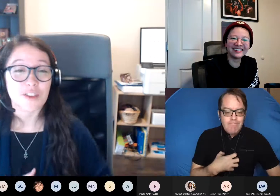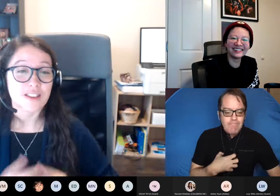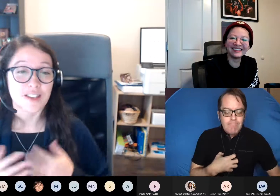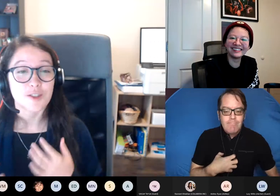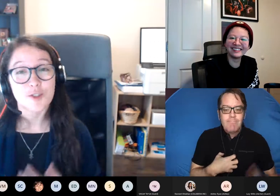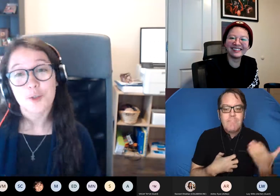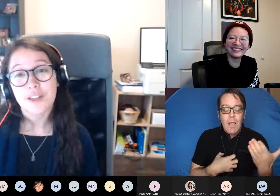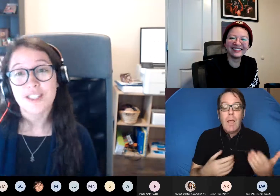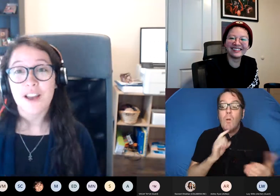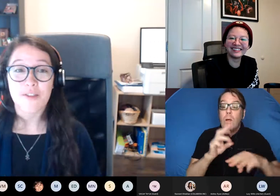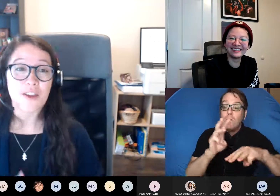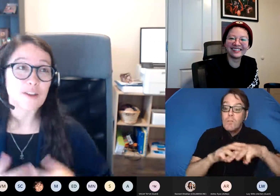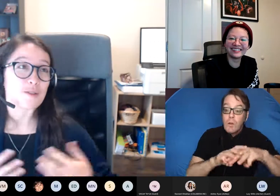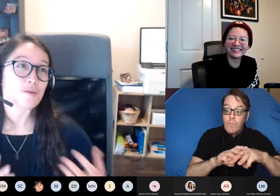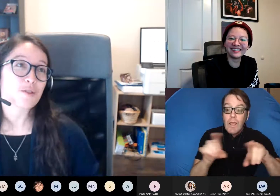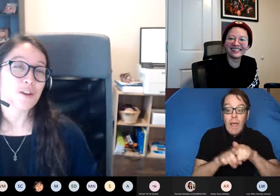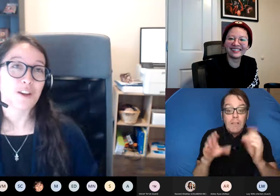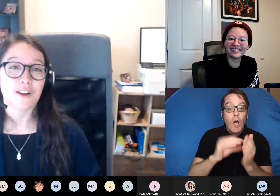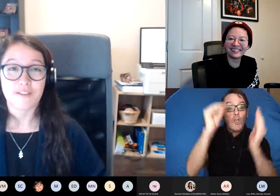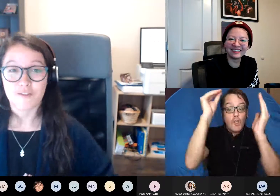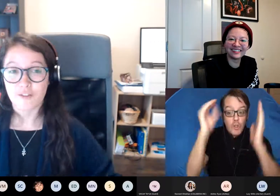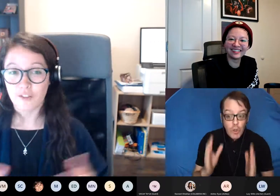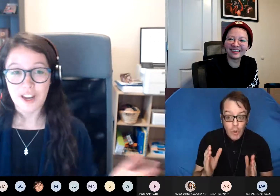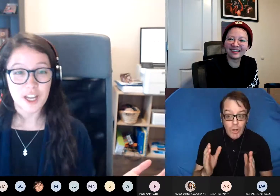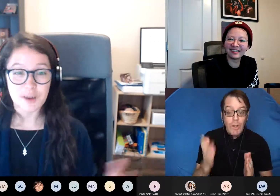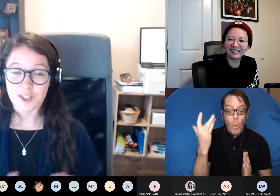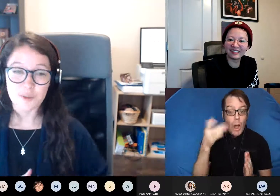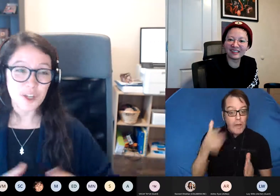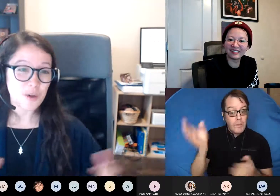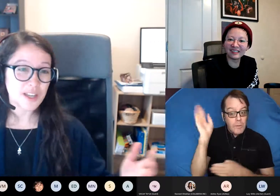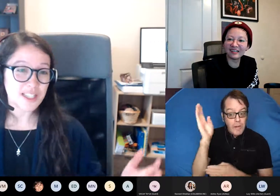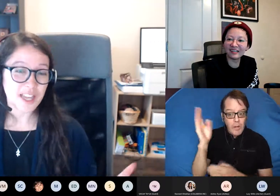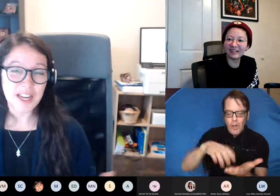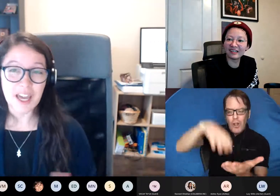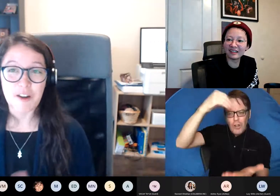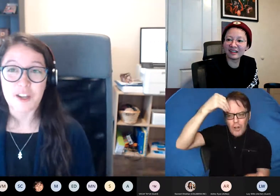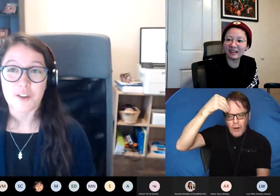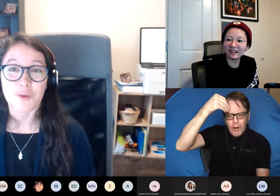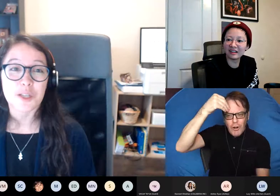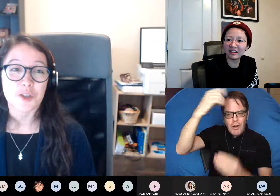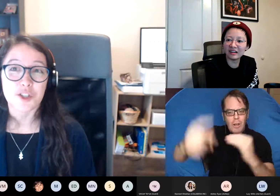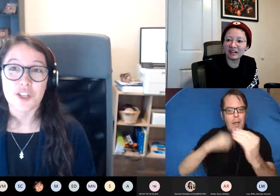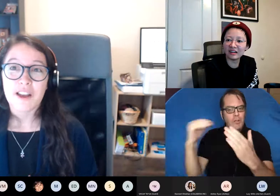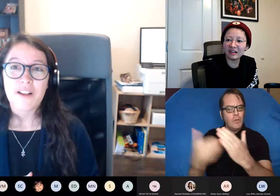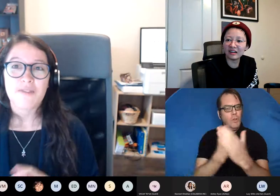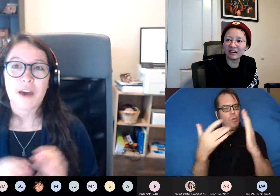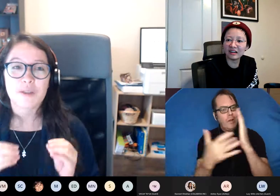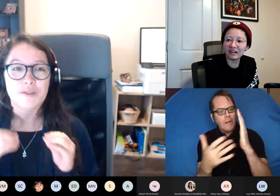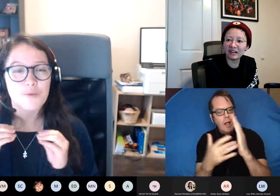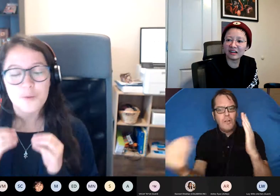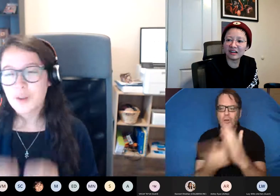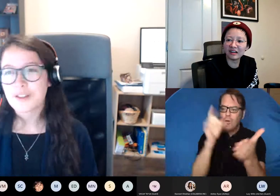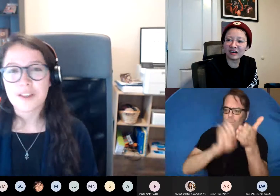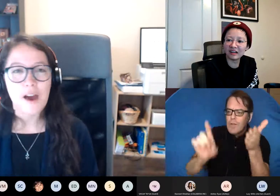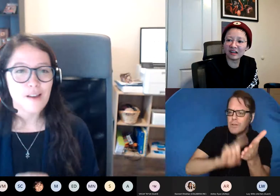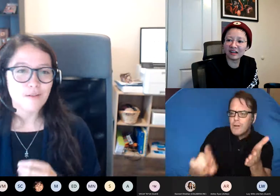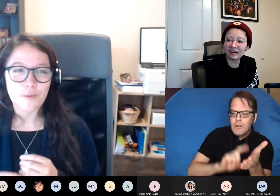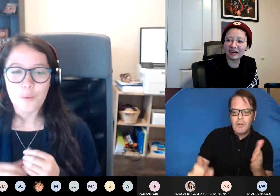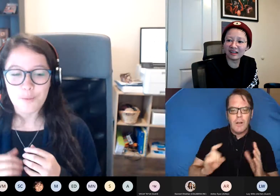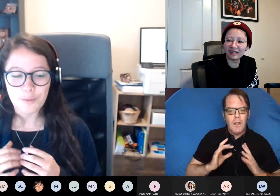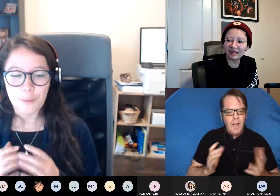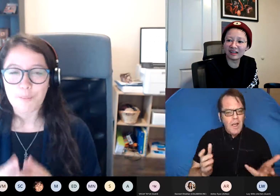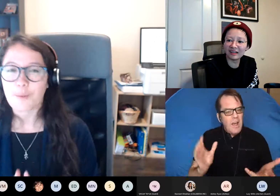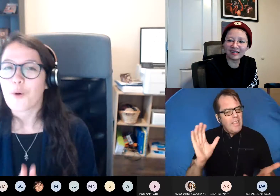especially when Sophie is a student there to learn, find out about this new and exciting area of research, that was really